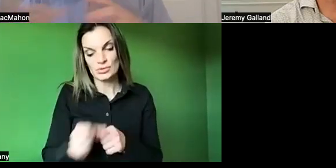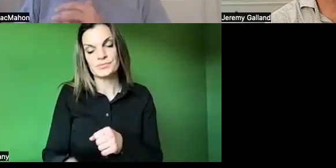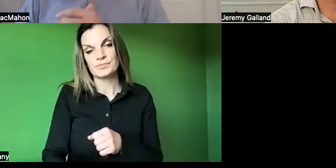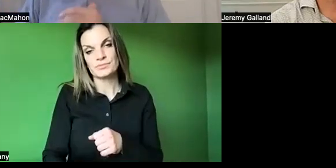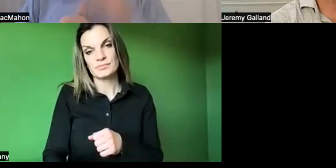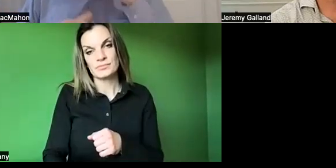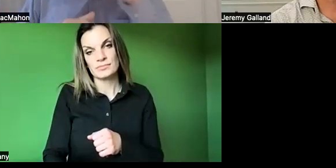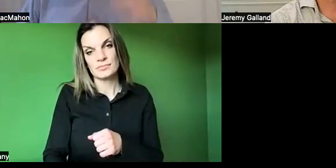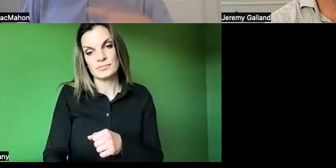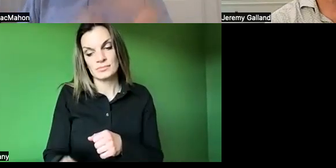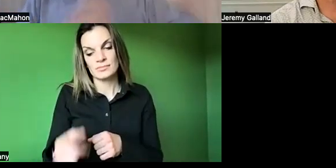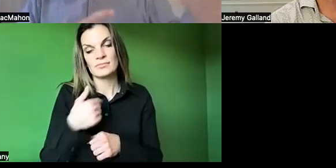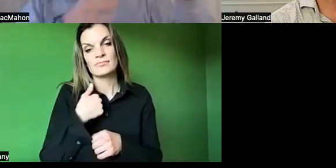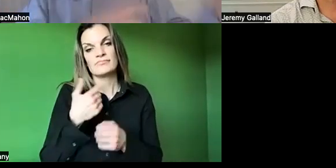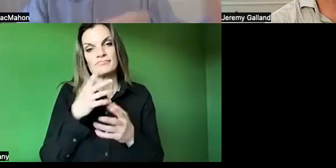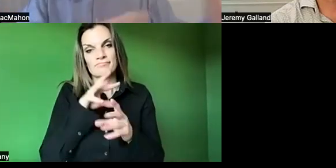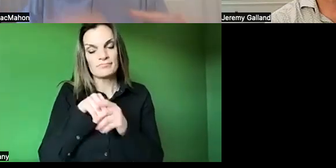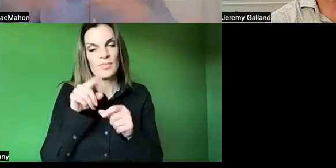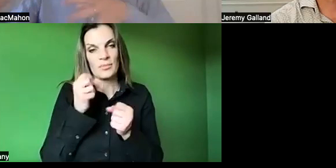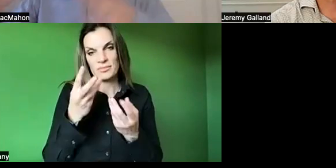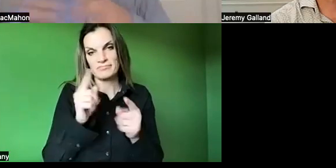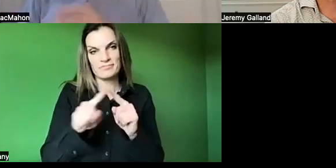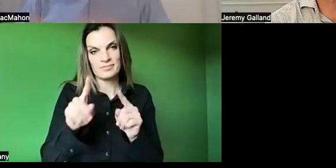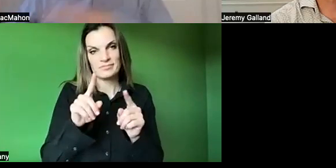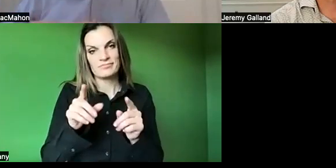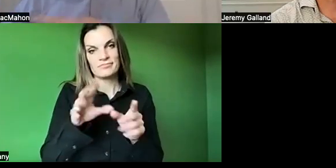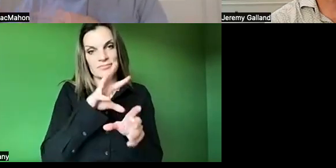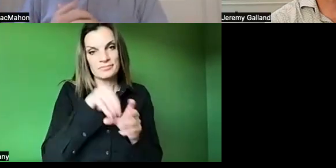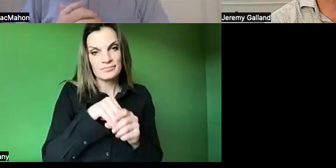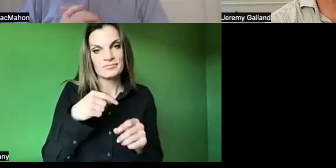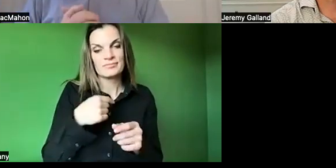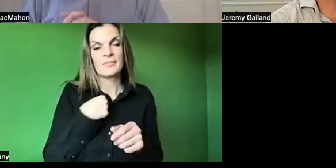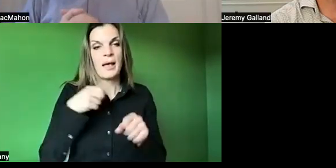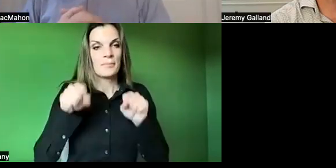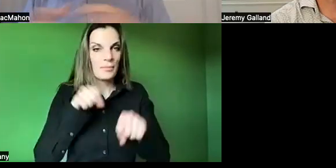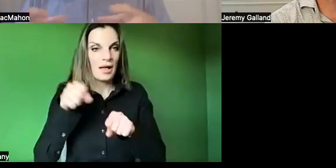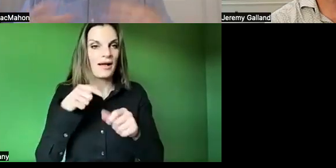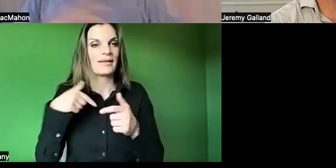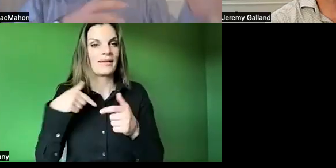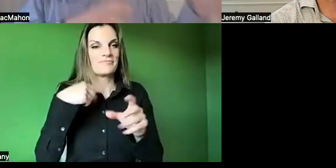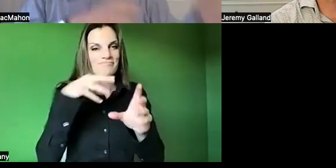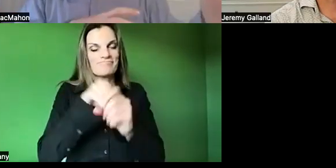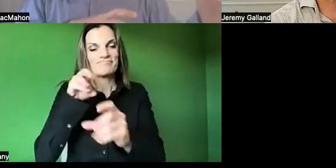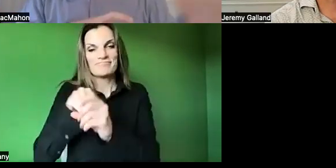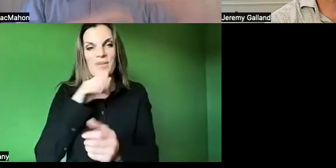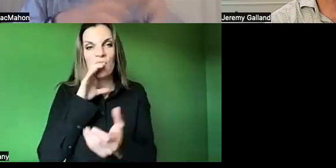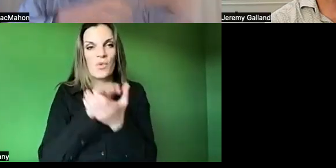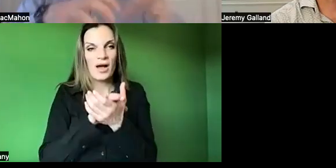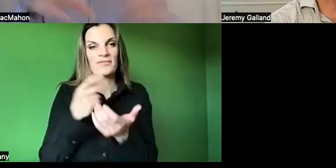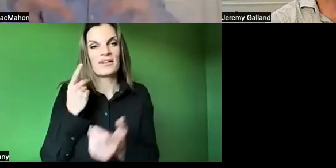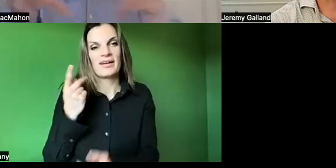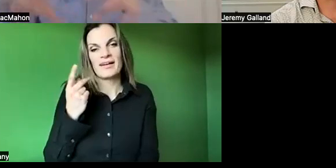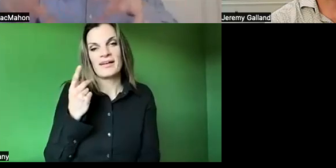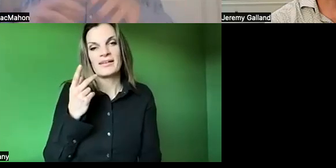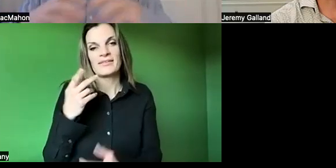number of different circles. I have a pickleball group, I have a skate group, I ride my bike around town. My wife runs a small business in town. We